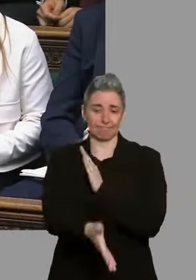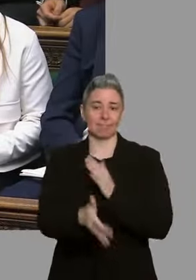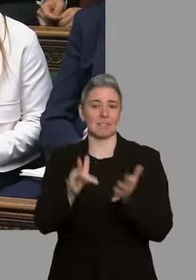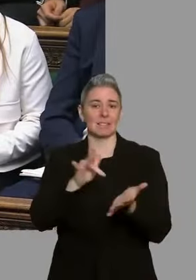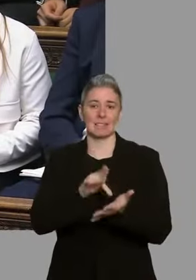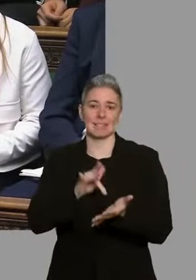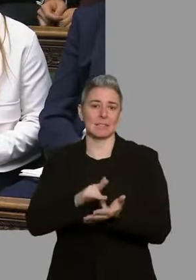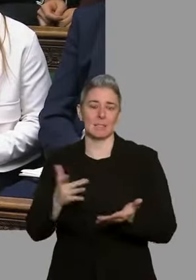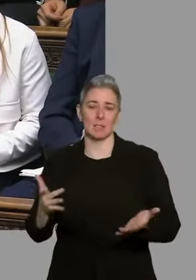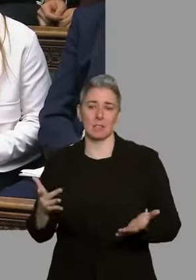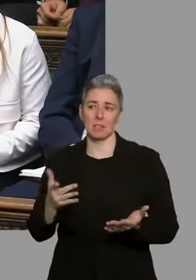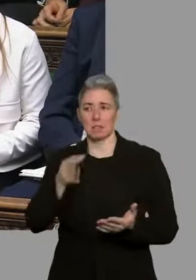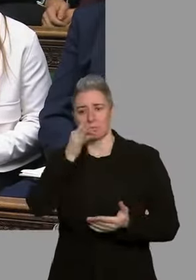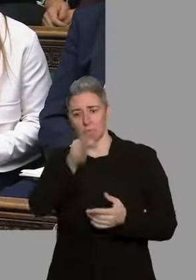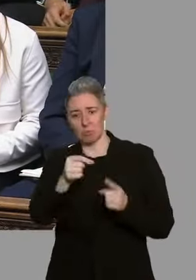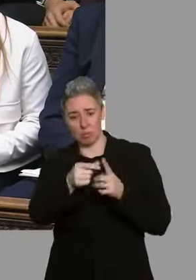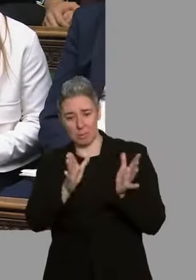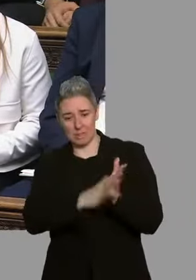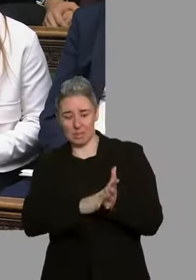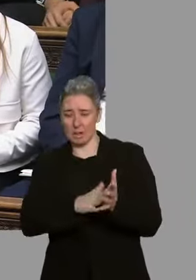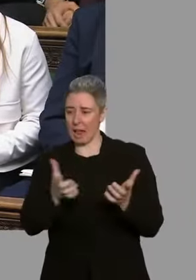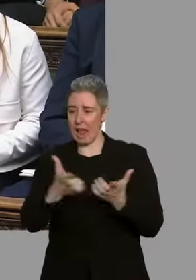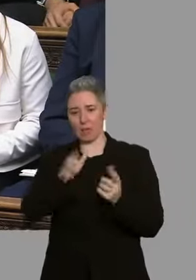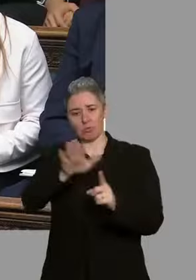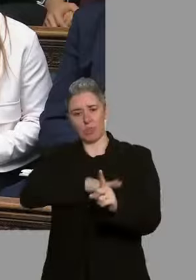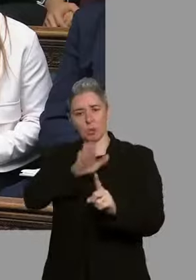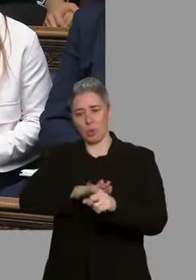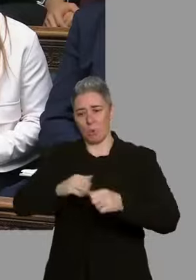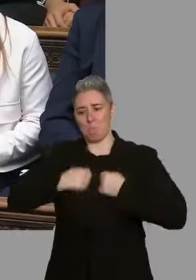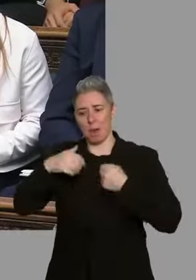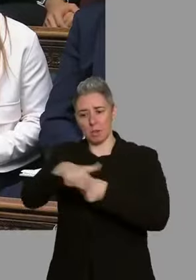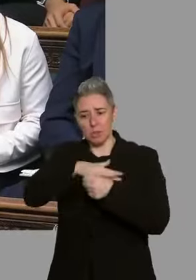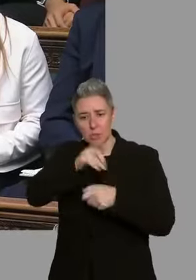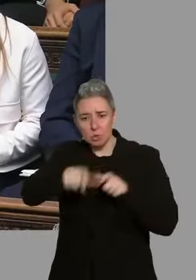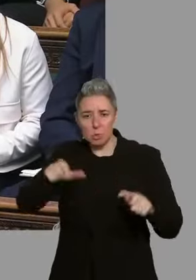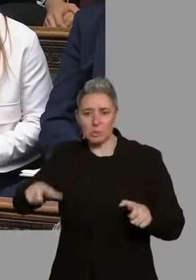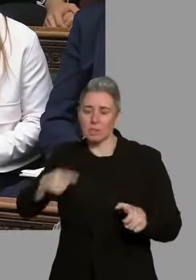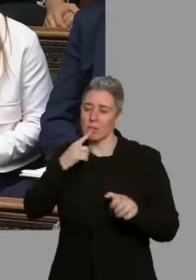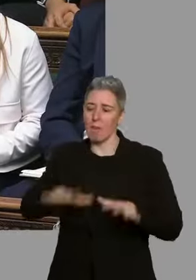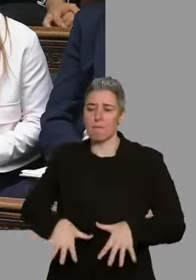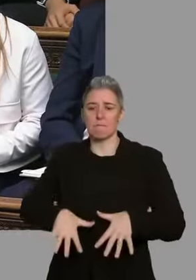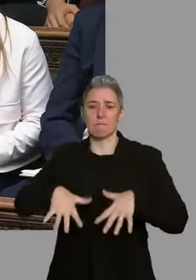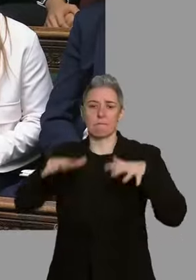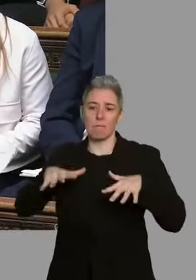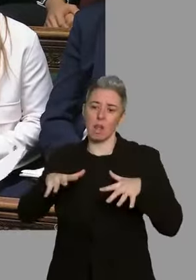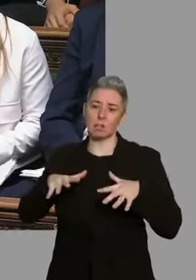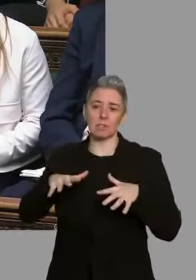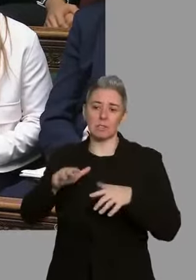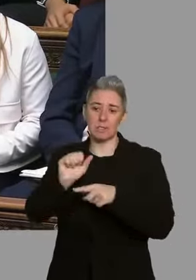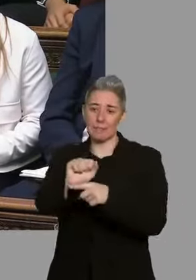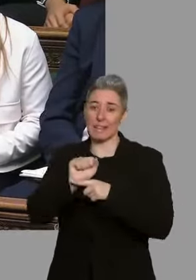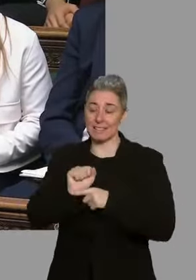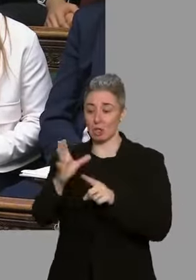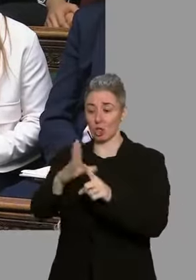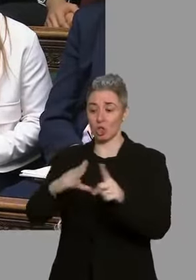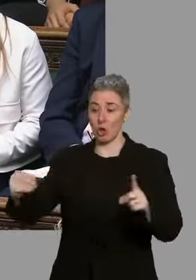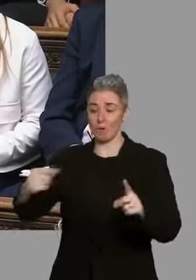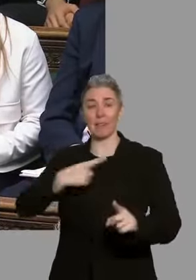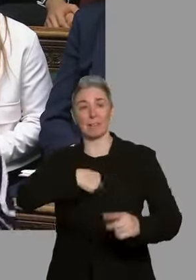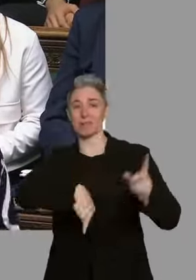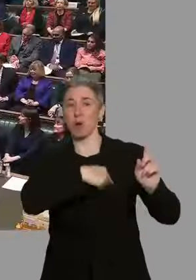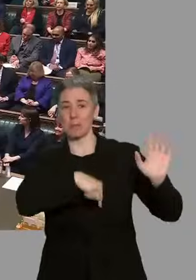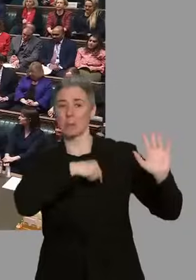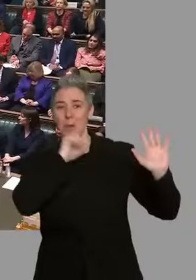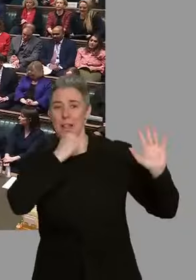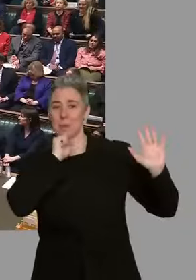constituents that the flood defences that the Conservatives promised but failed to deliver will be completed under this